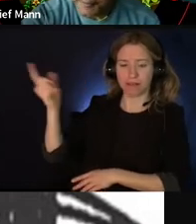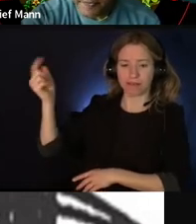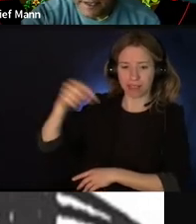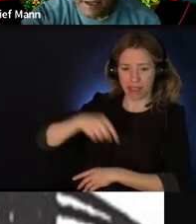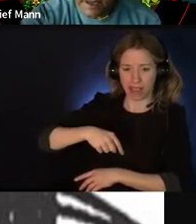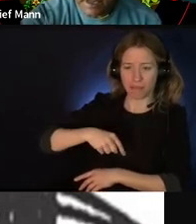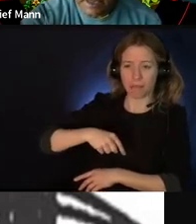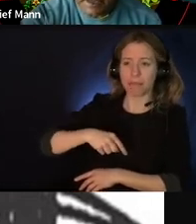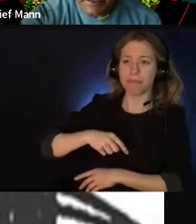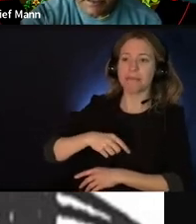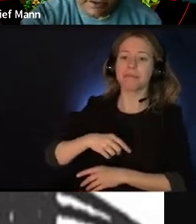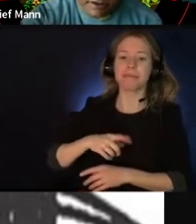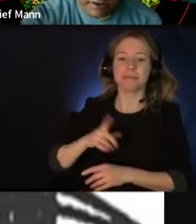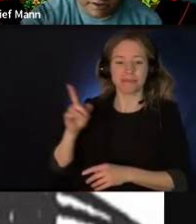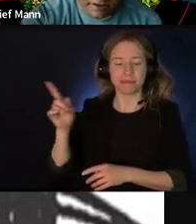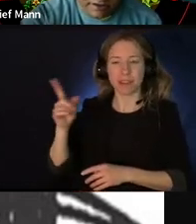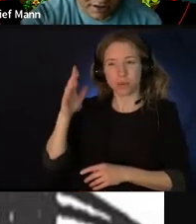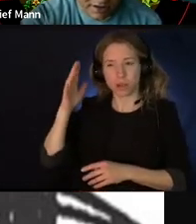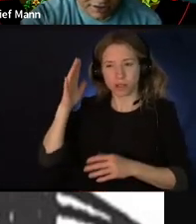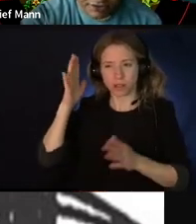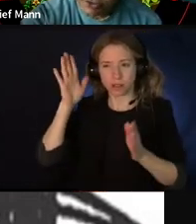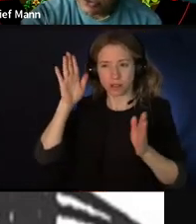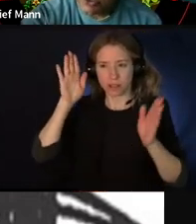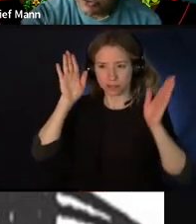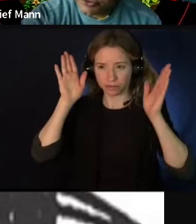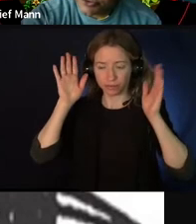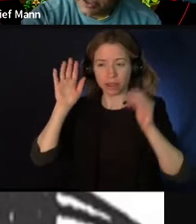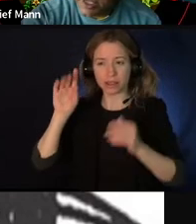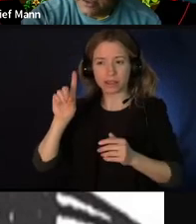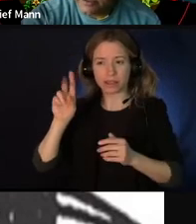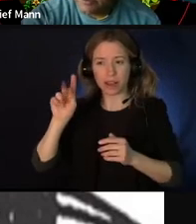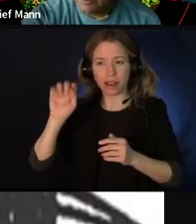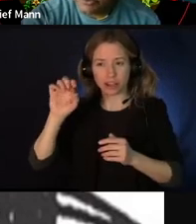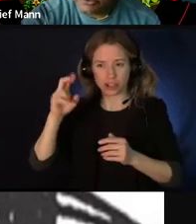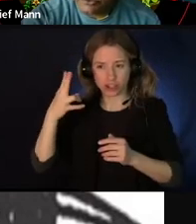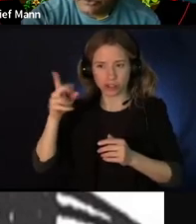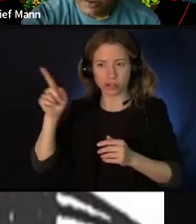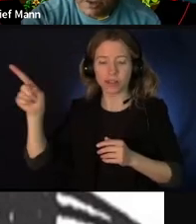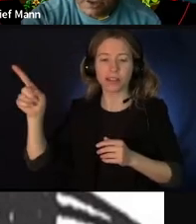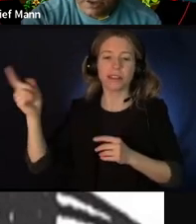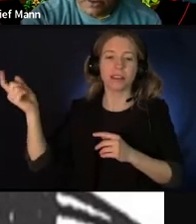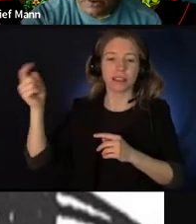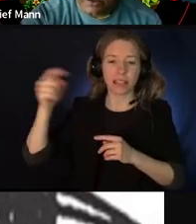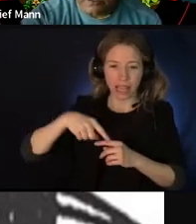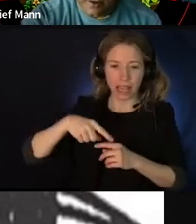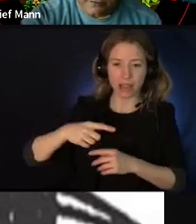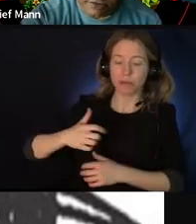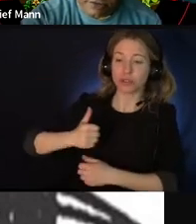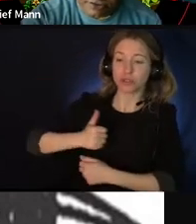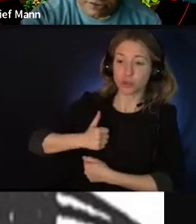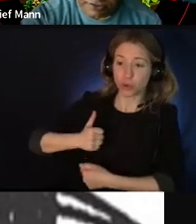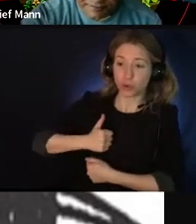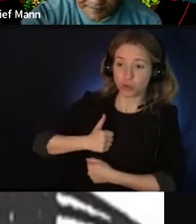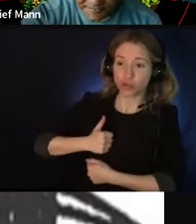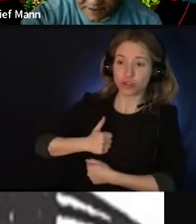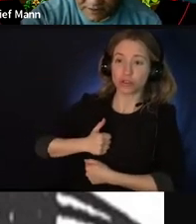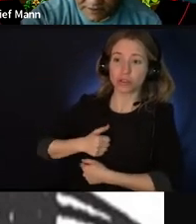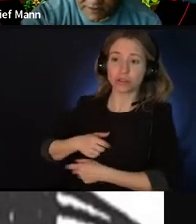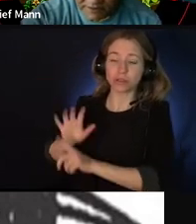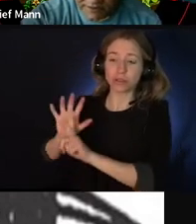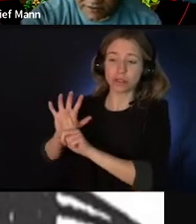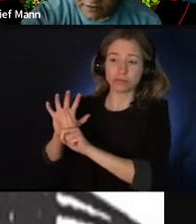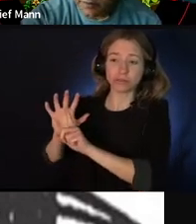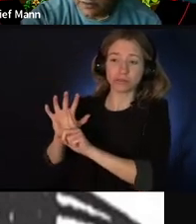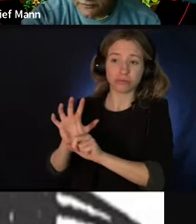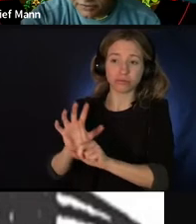mercenary. And he took soldiers and came to one of our villages, one